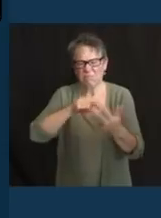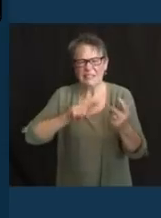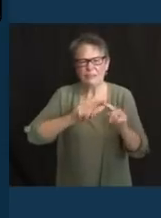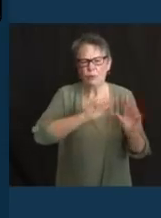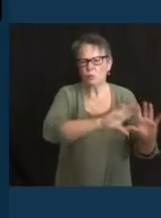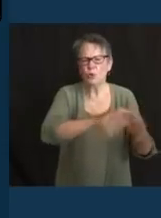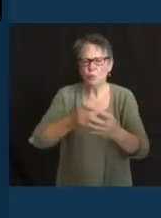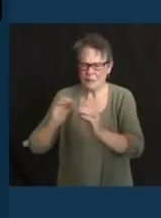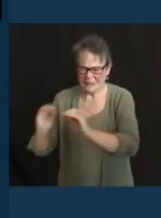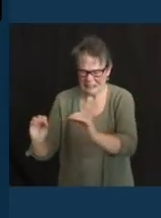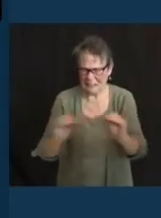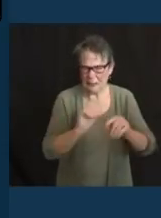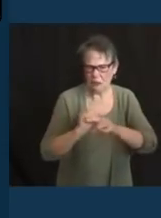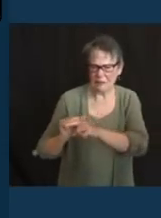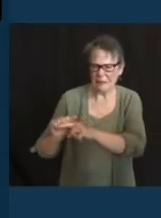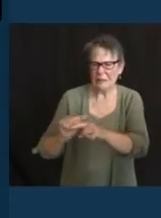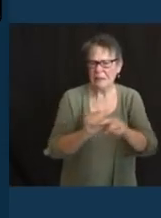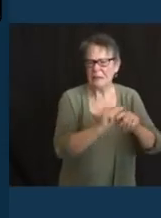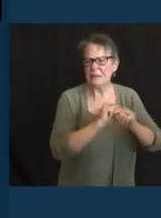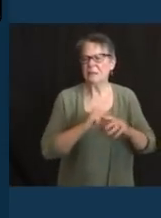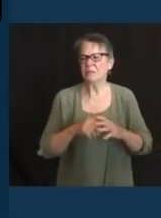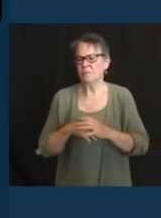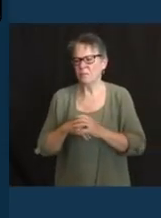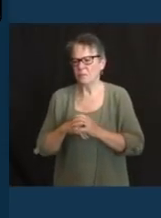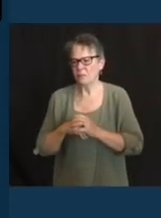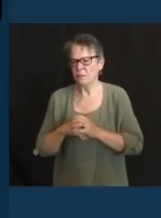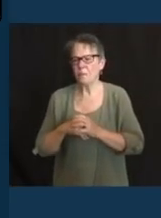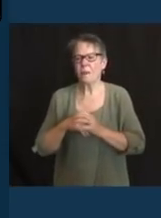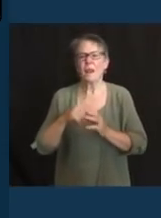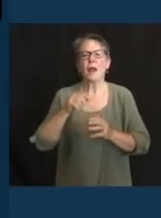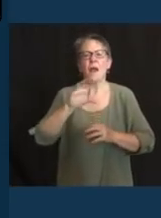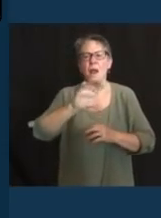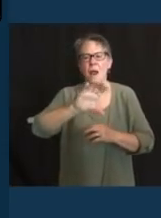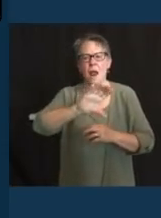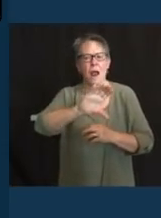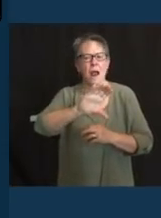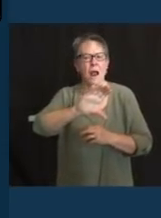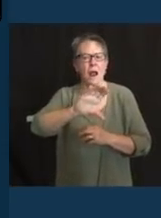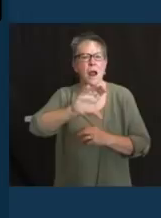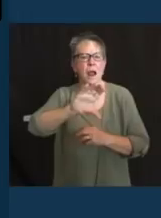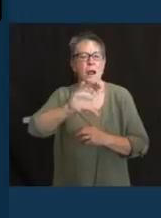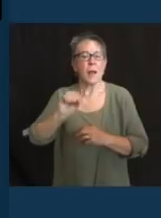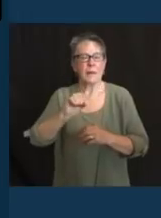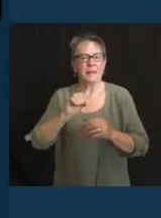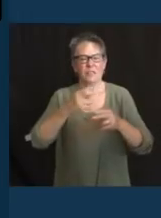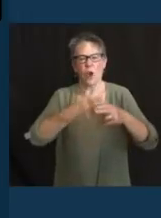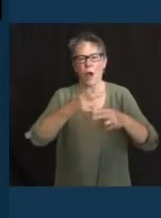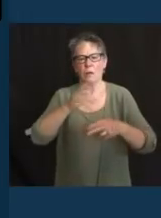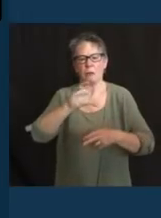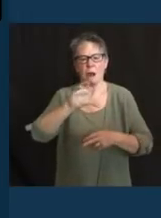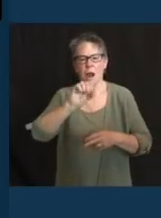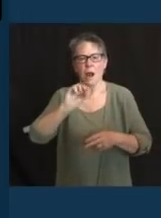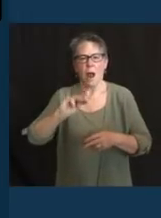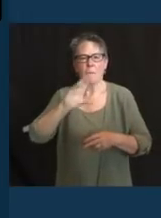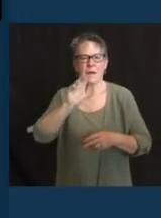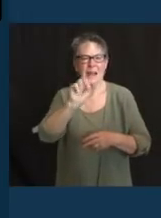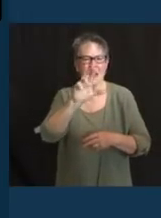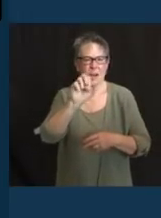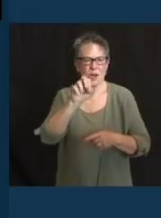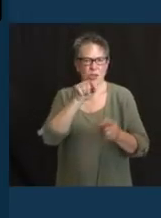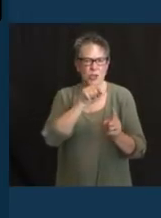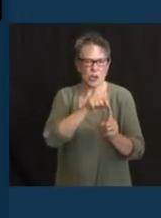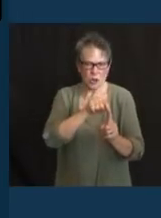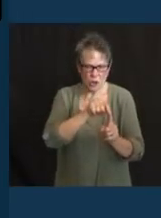mentioned this a few weeks ago, and our neighbors, especially including New York State and Philadelphia, will use.